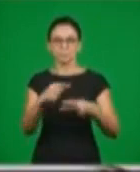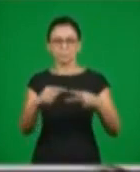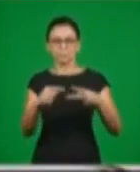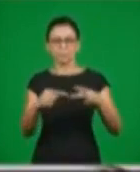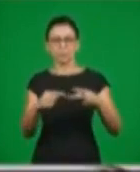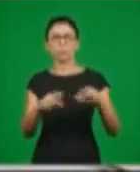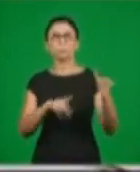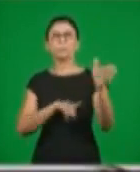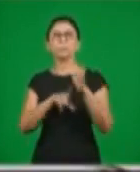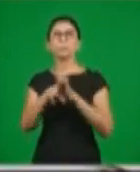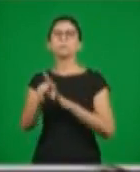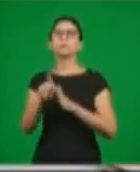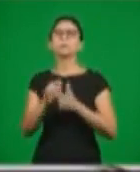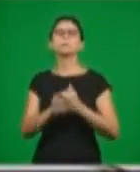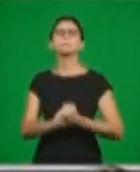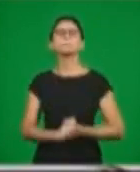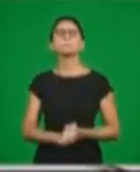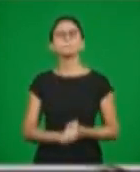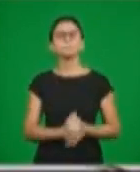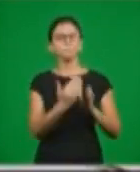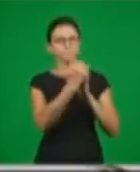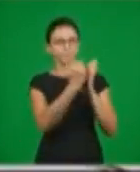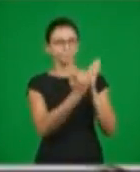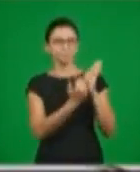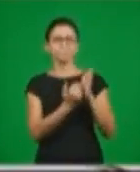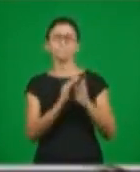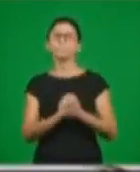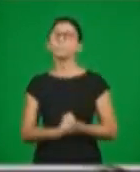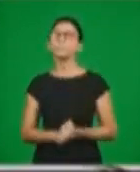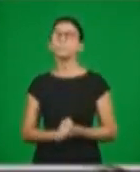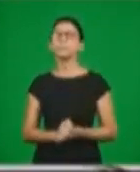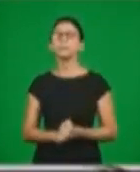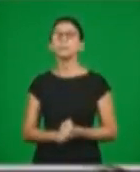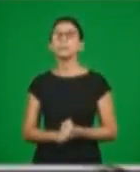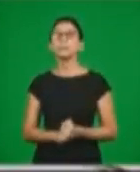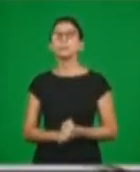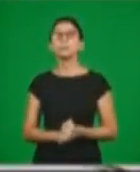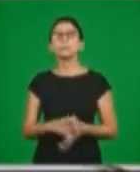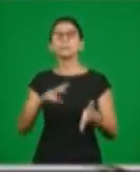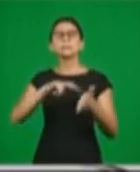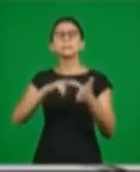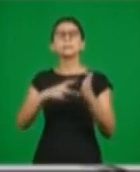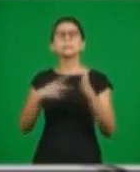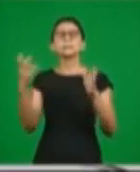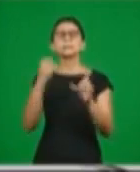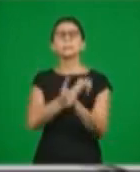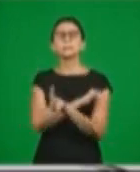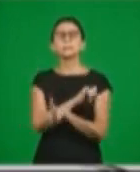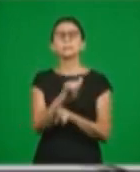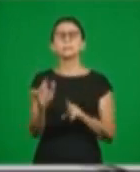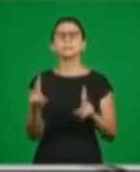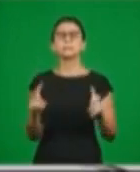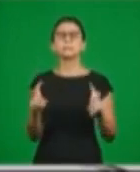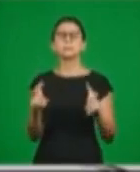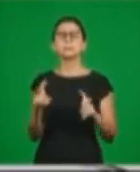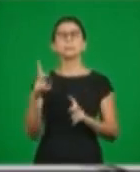And our second question says, what is the prophetically meaning of the expression